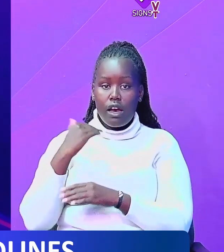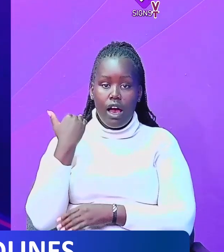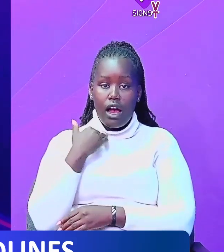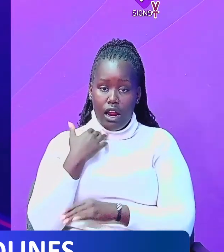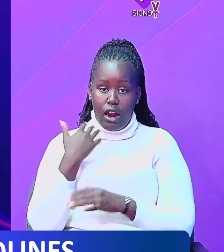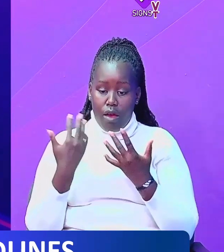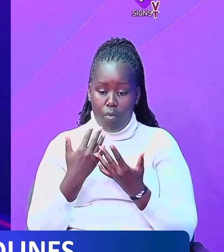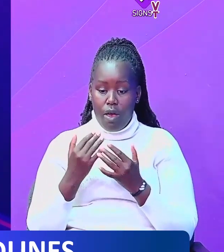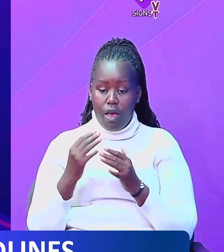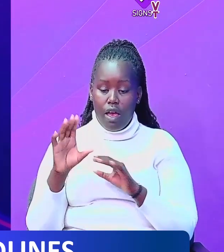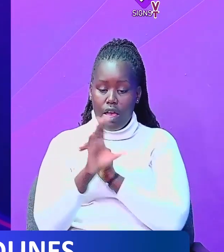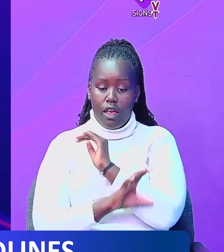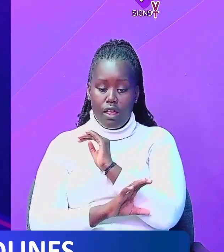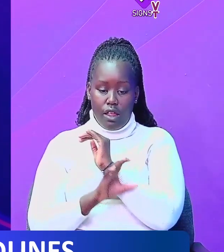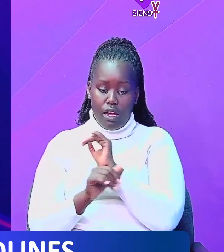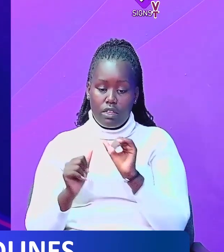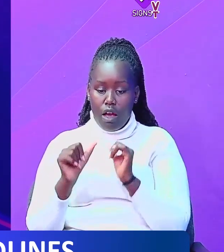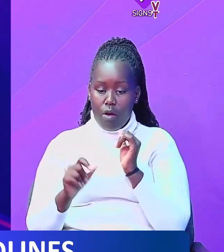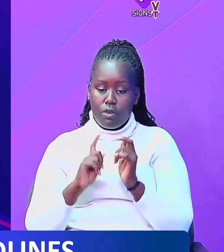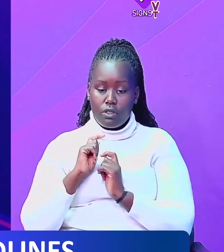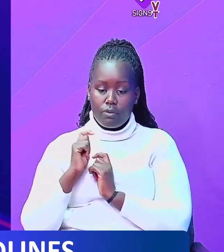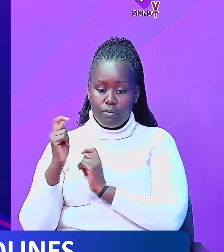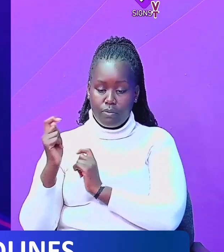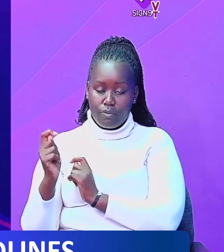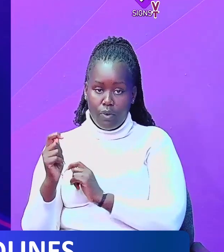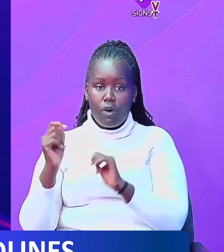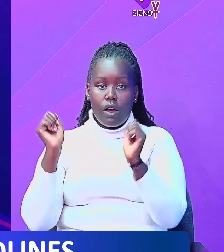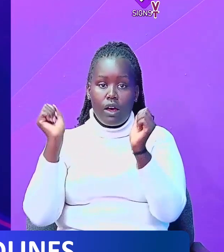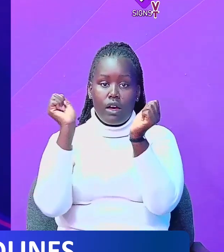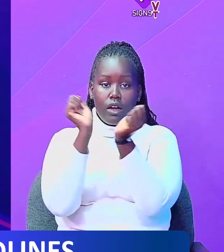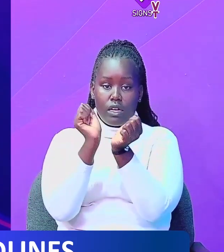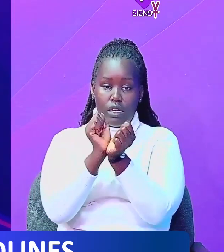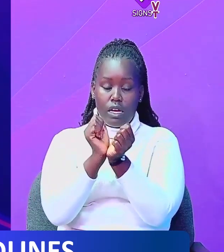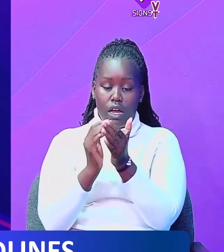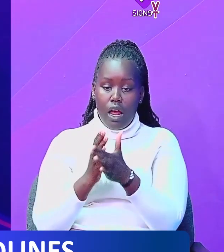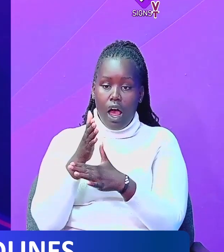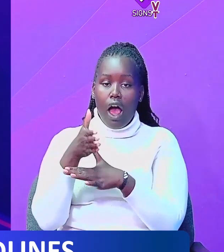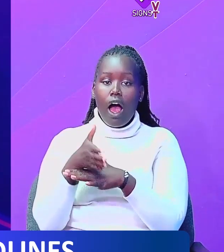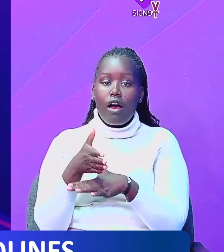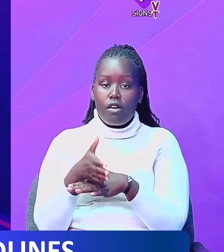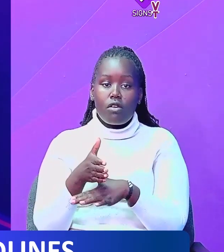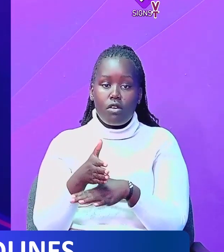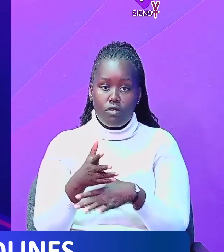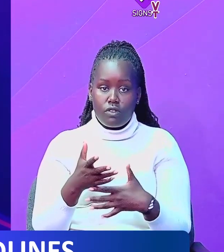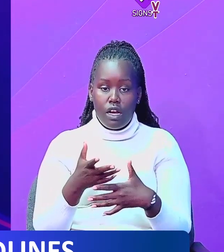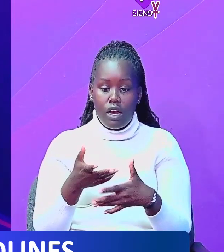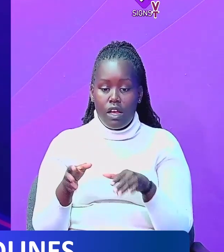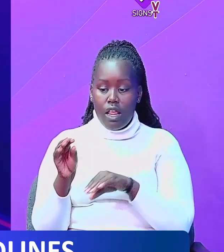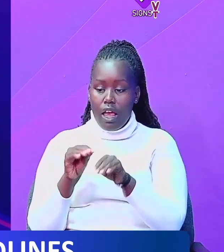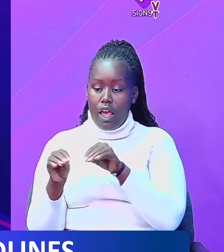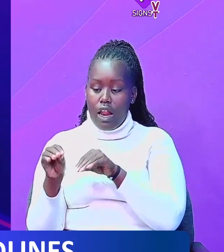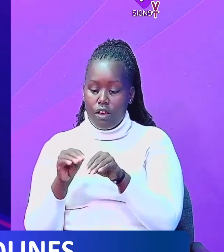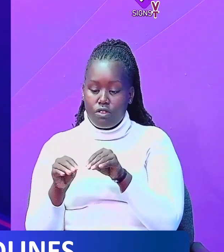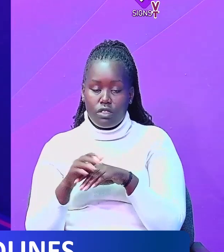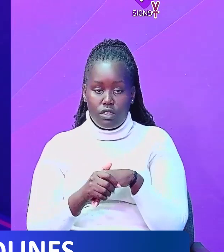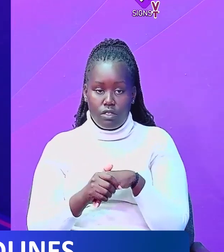that of treason. Now, those charged were arrested in the aftermath of the discredited general elections